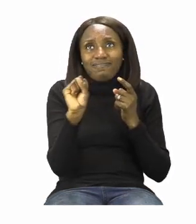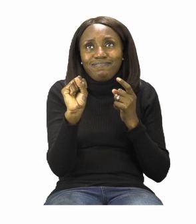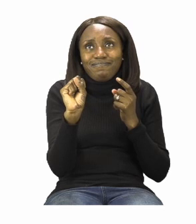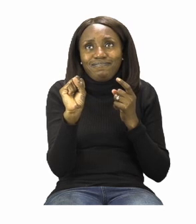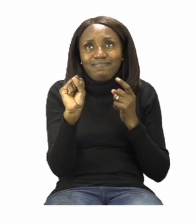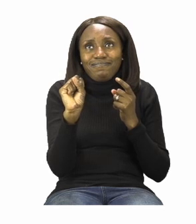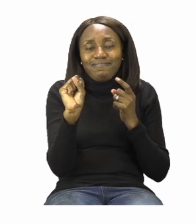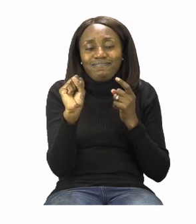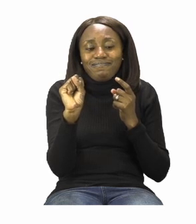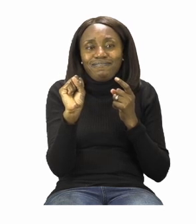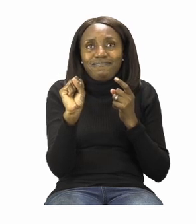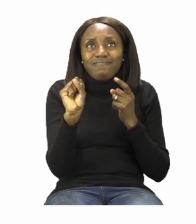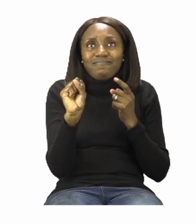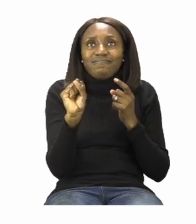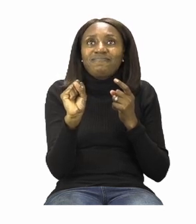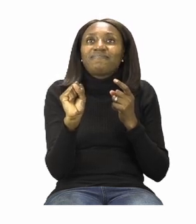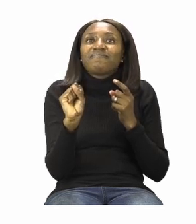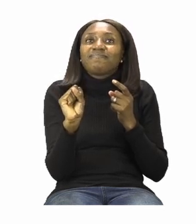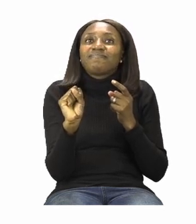Titus.